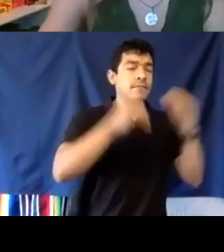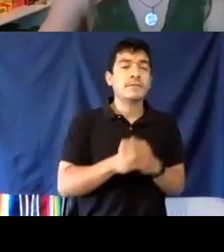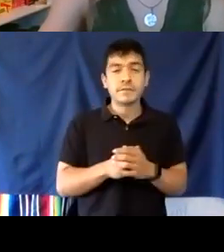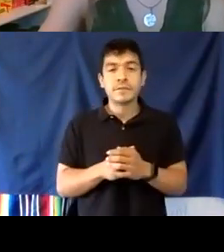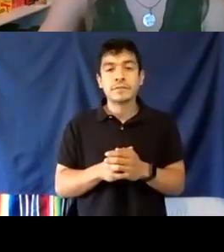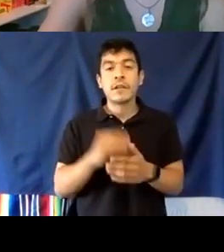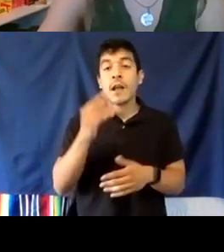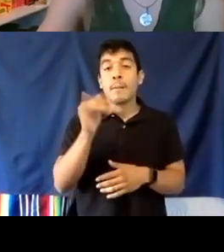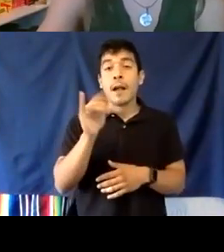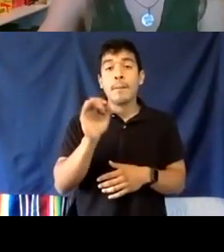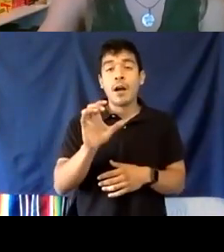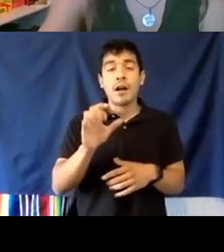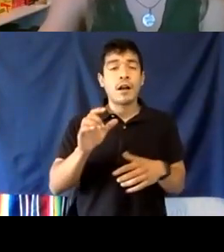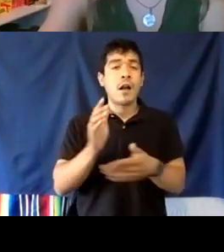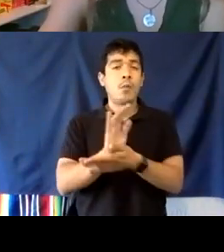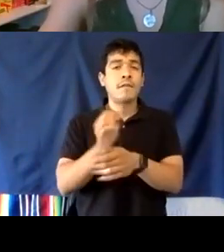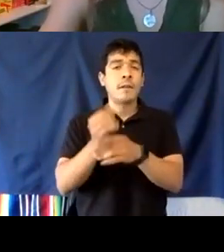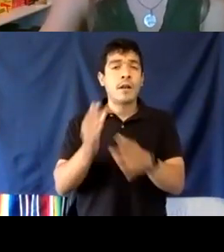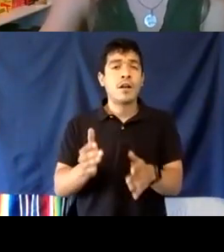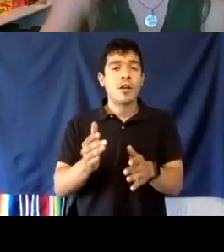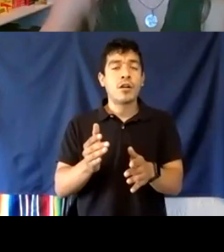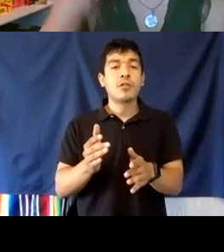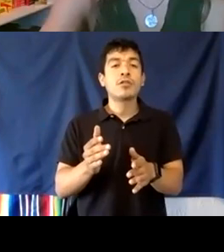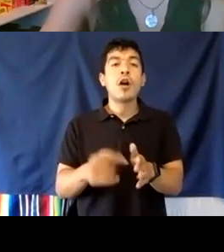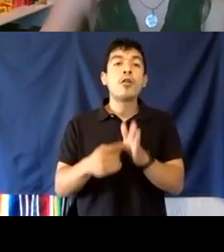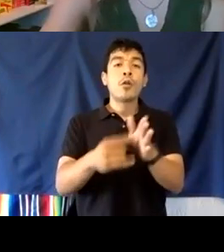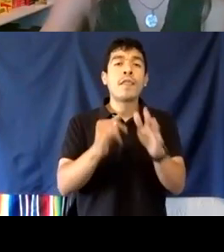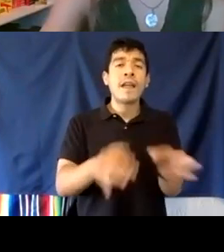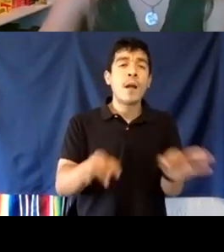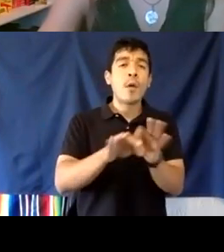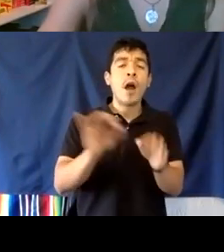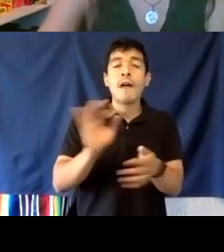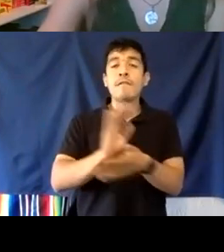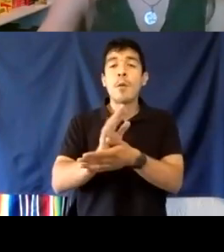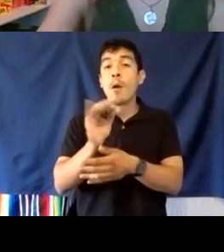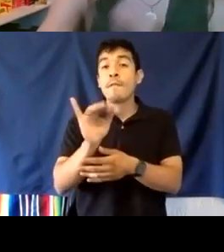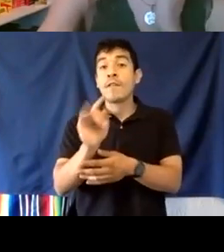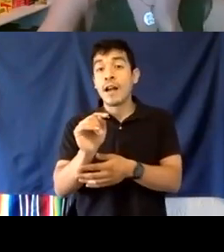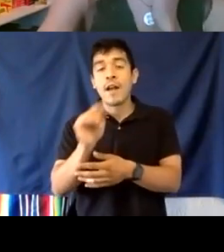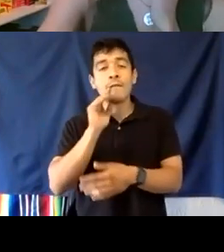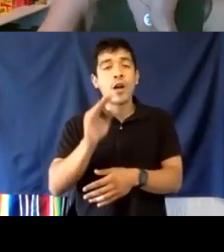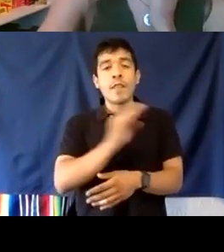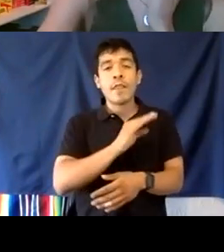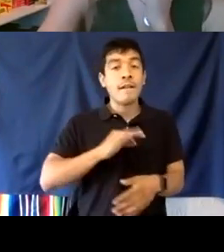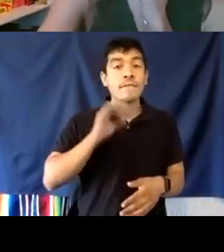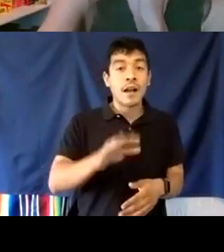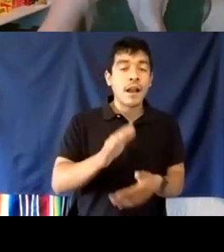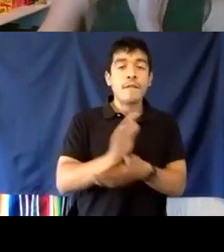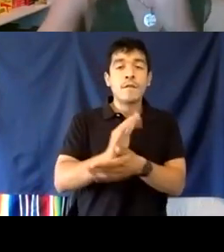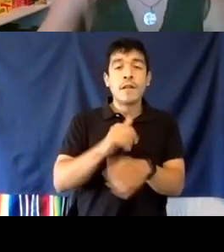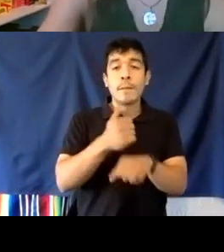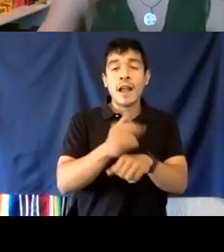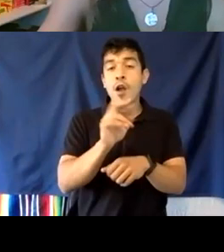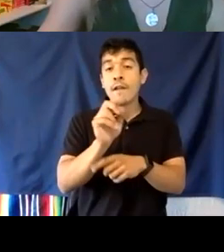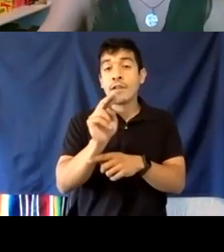BIPOC filmmakers attest to the importance of philanthropic foundations and public TV for their funding, film-based revenue and distribution,